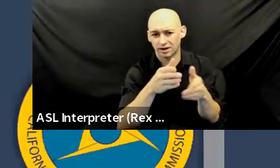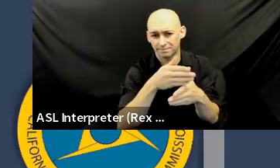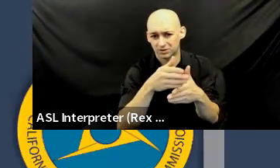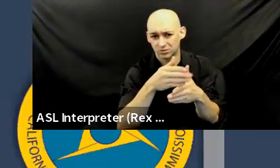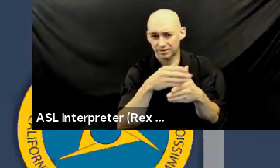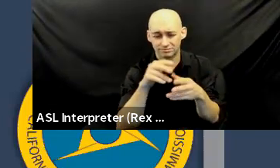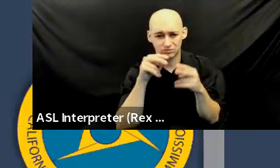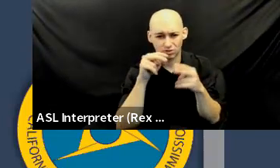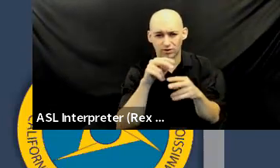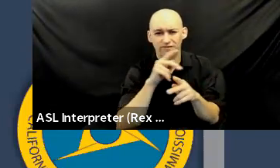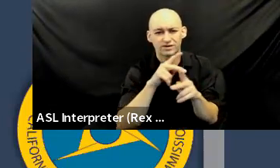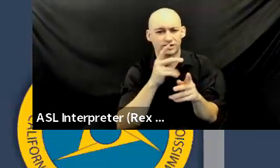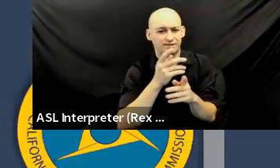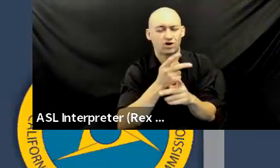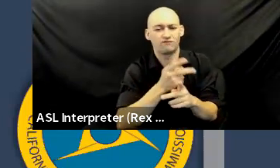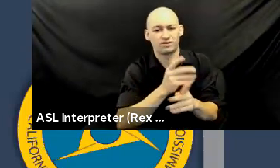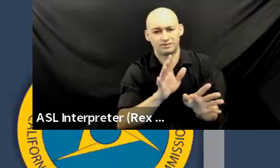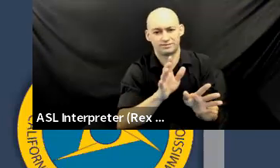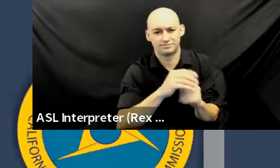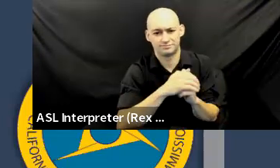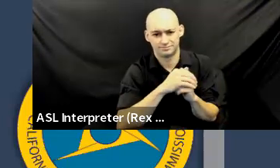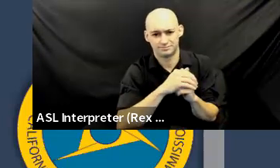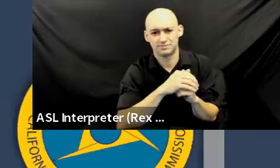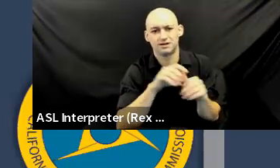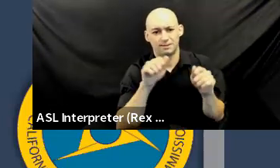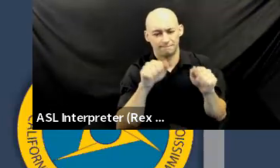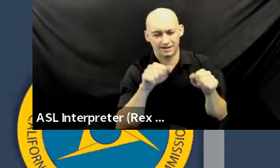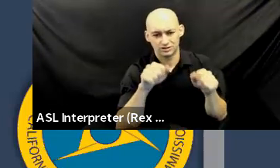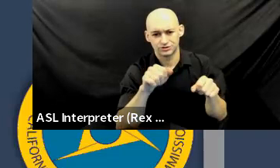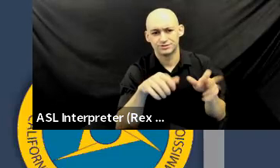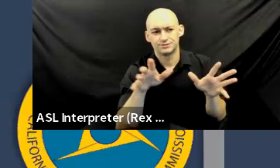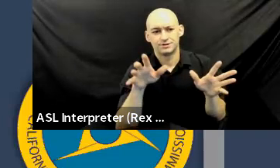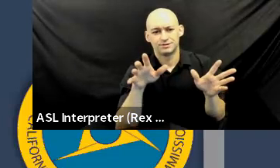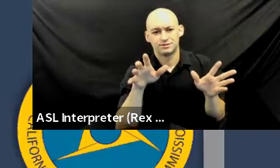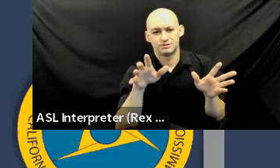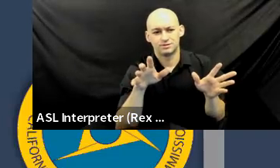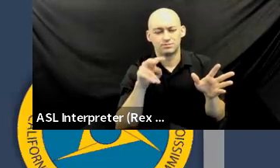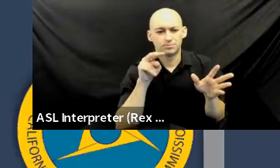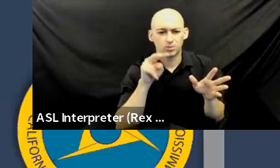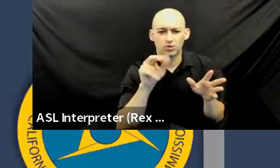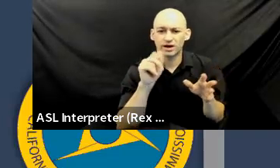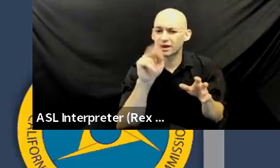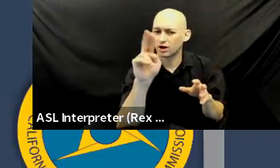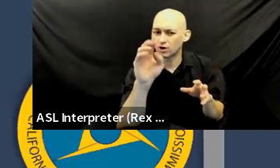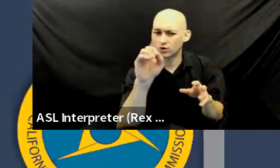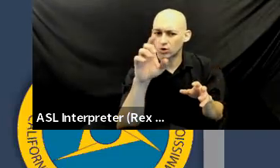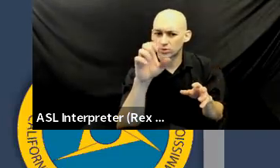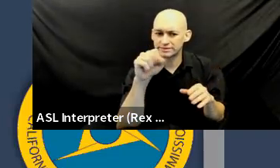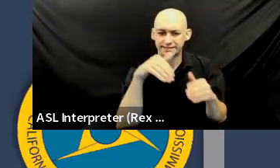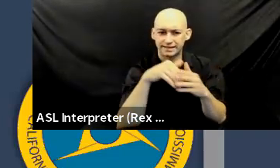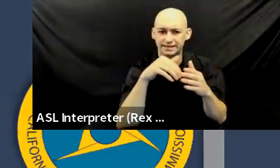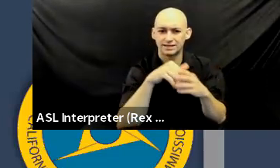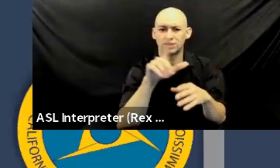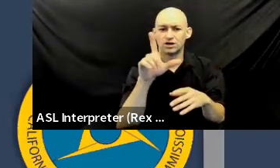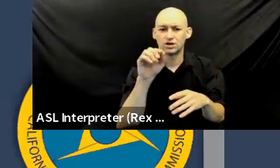very carefully. There could potentially be the ability to look at nodes in the logistics network like